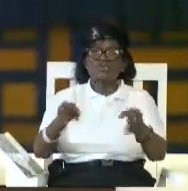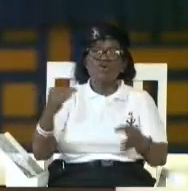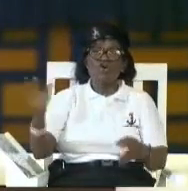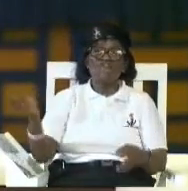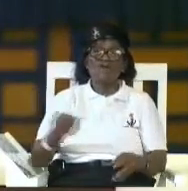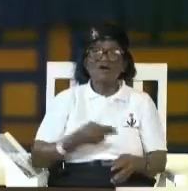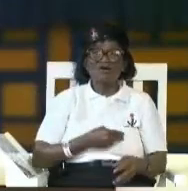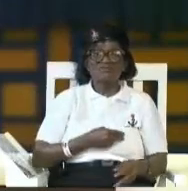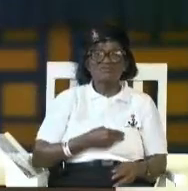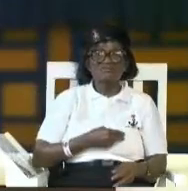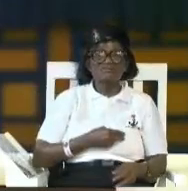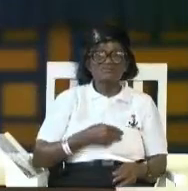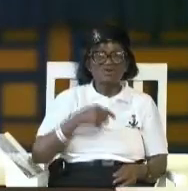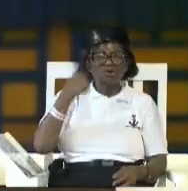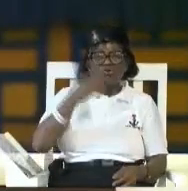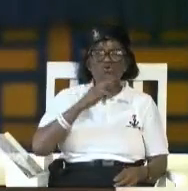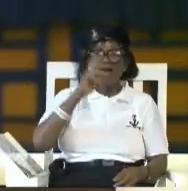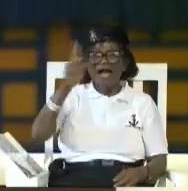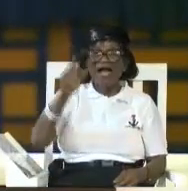who are not